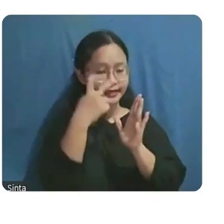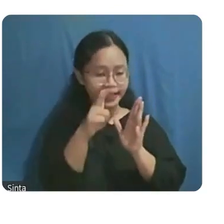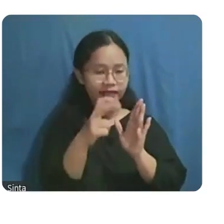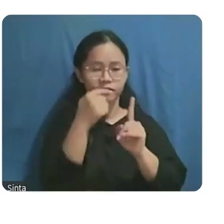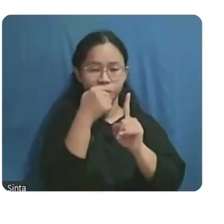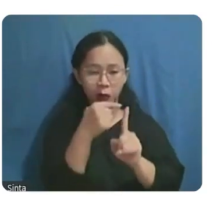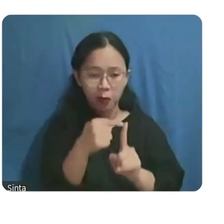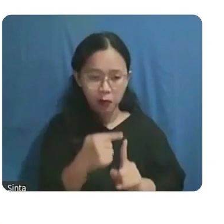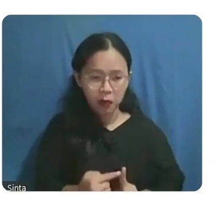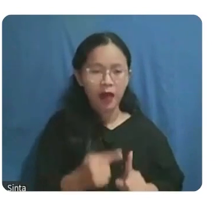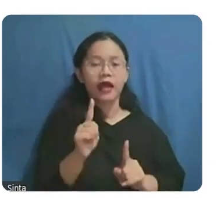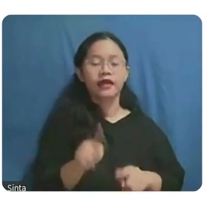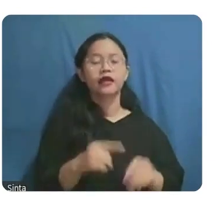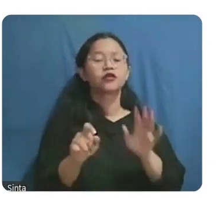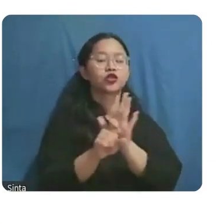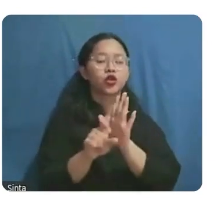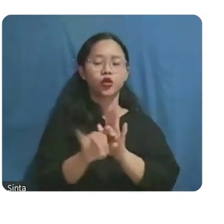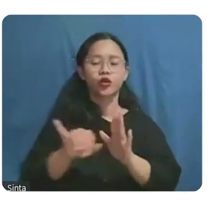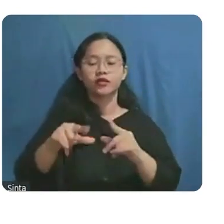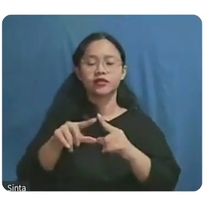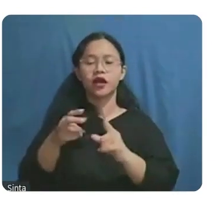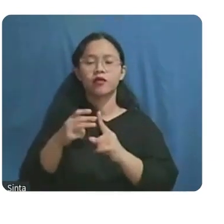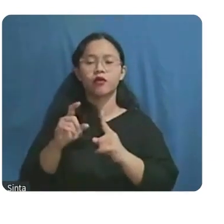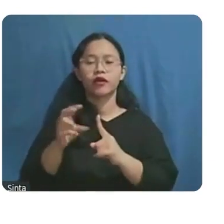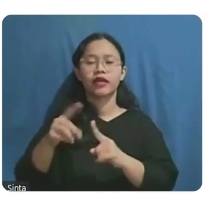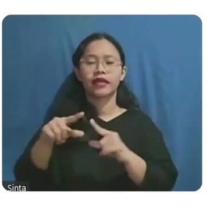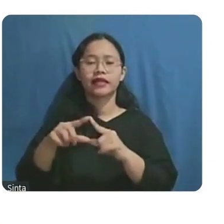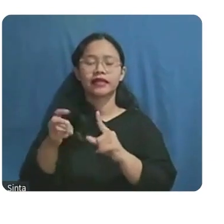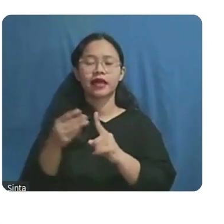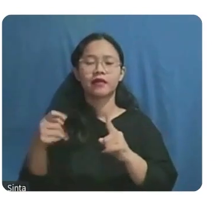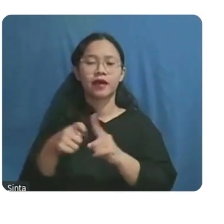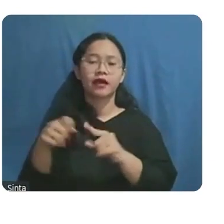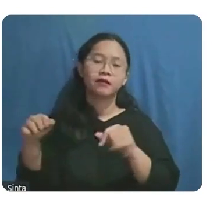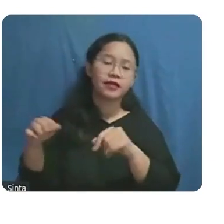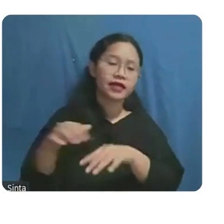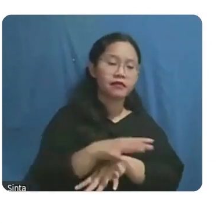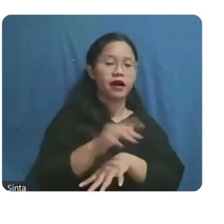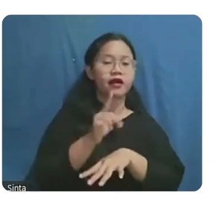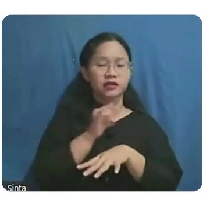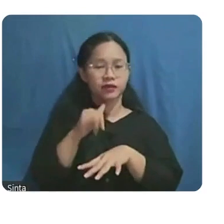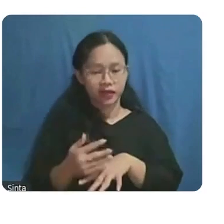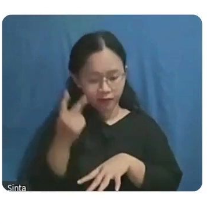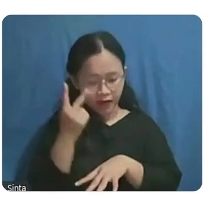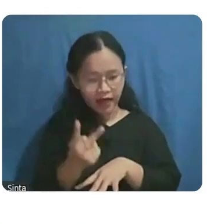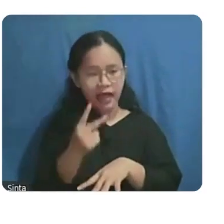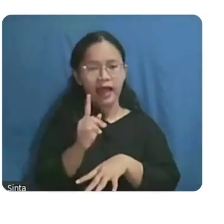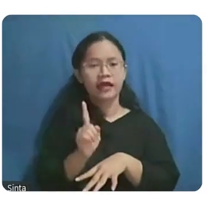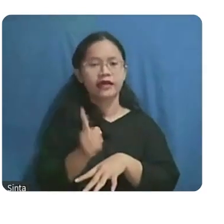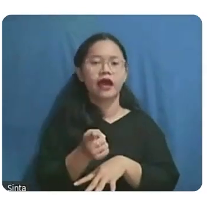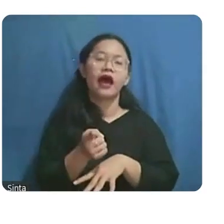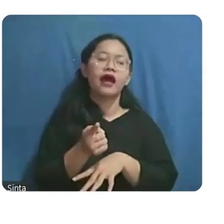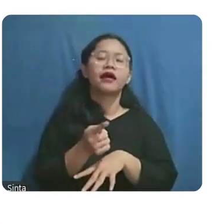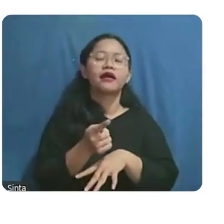2 years indicates a trend that exceeds the safe limit in the WHO